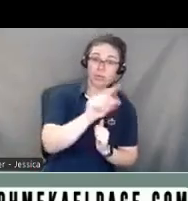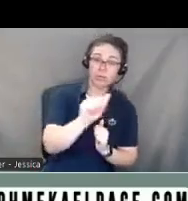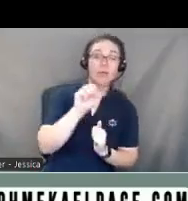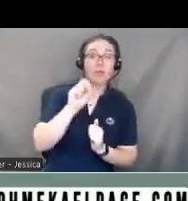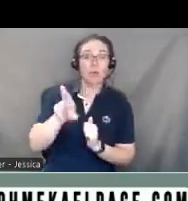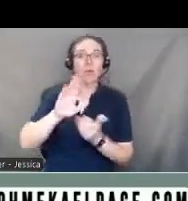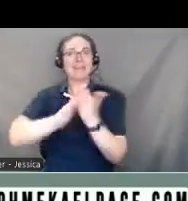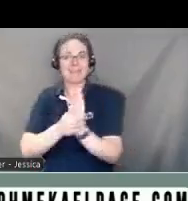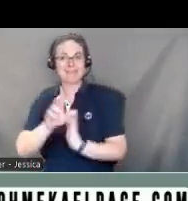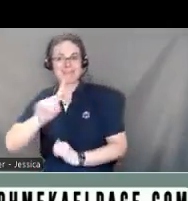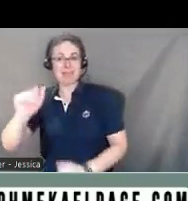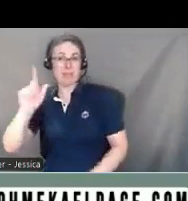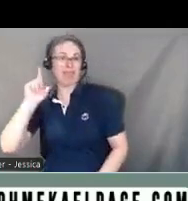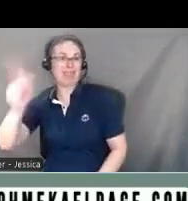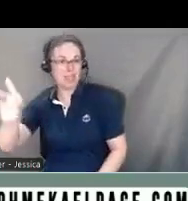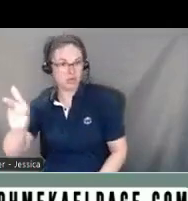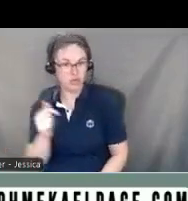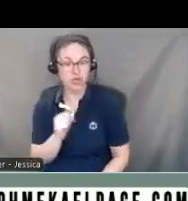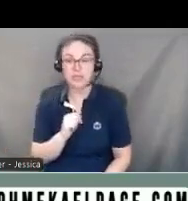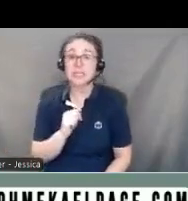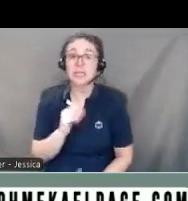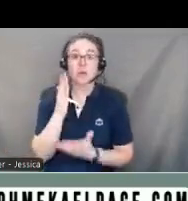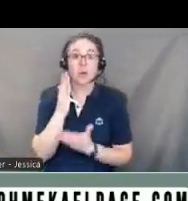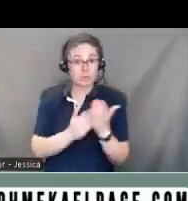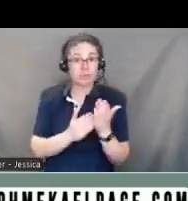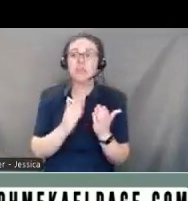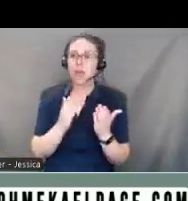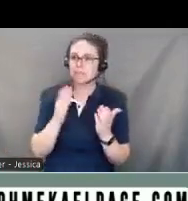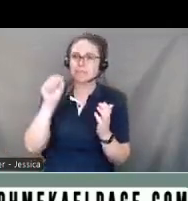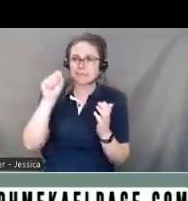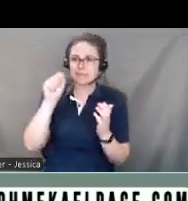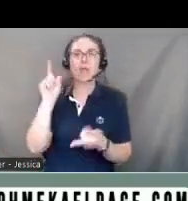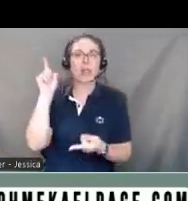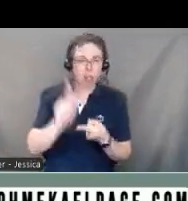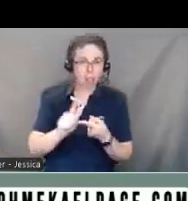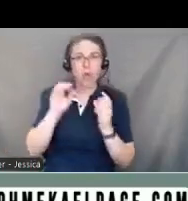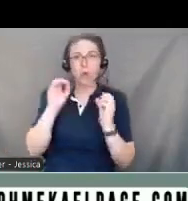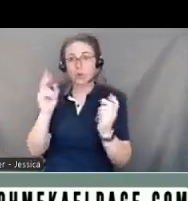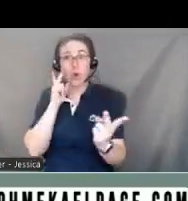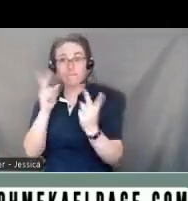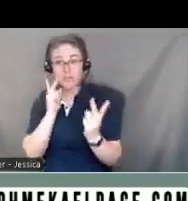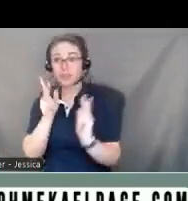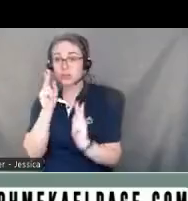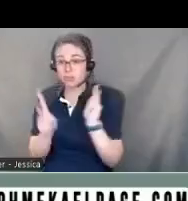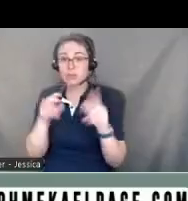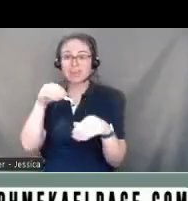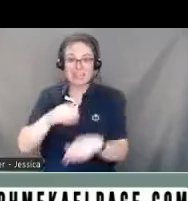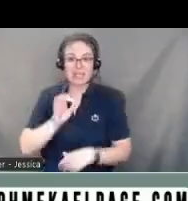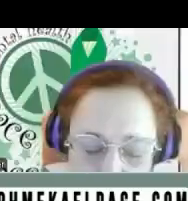we do have some absolutely low and no vision part of our group here. So I'm so glad you're here today,